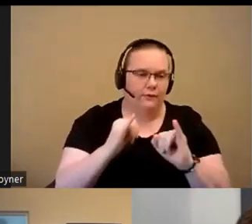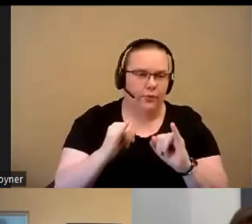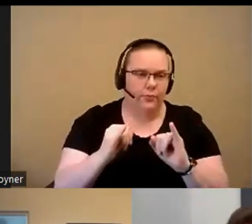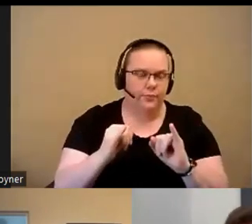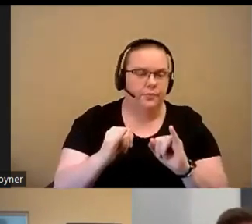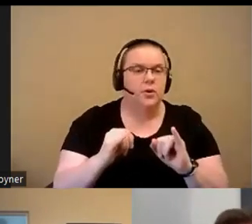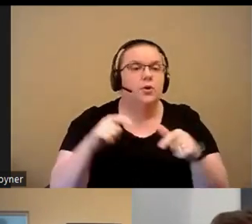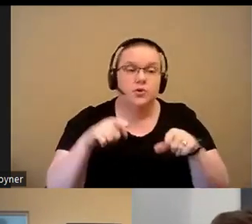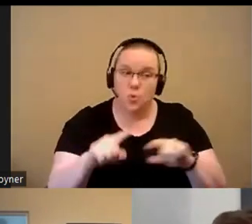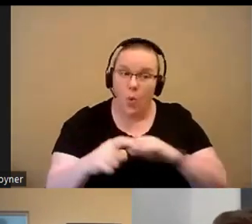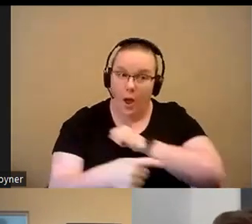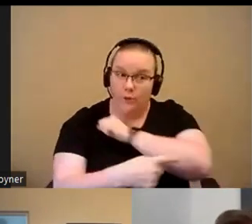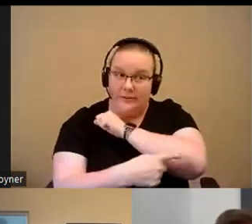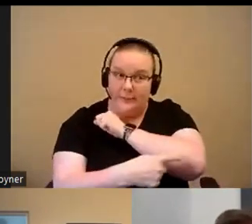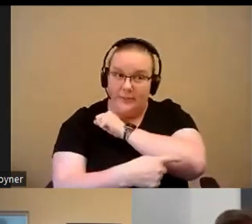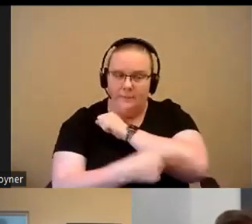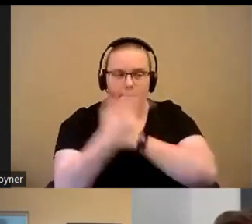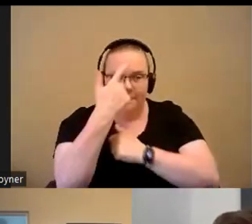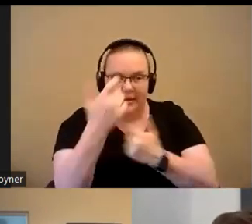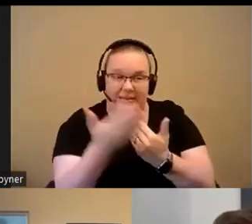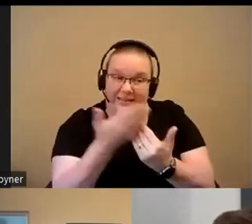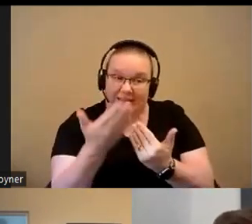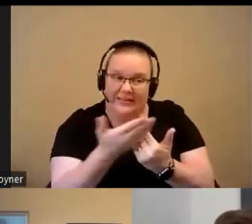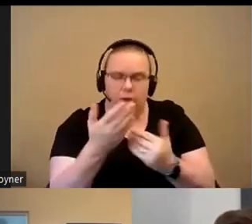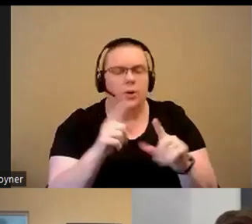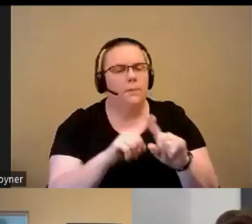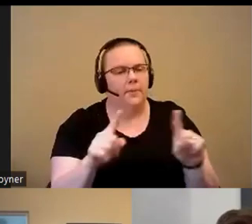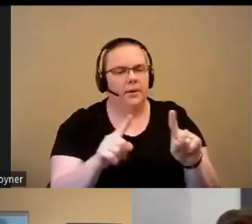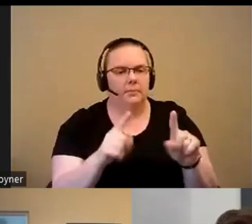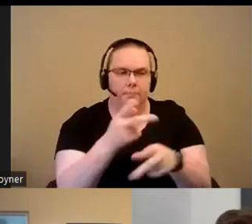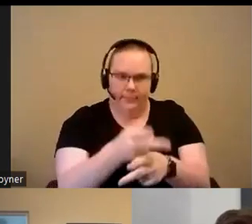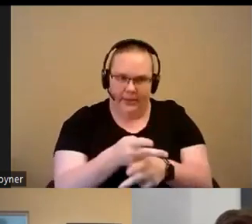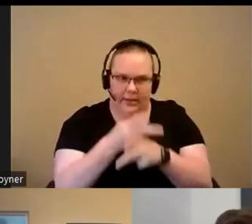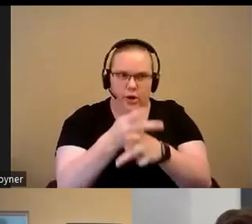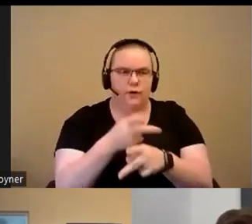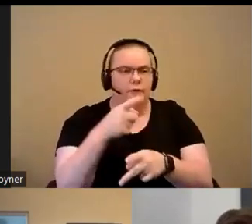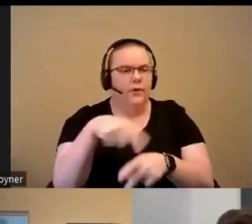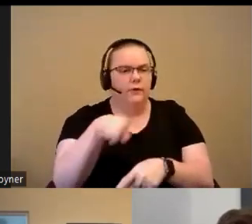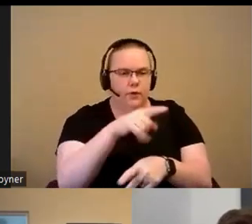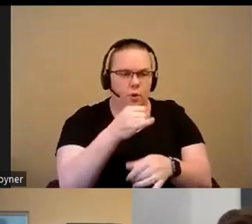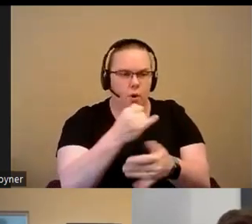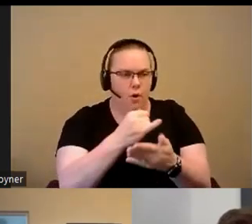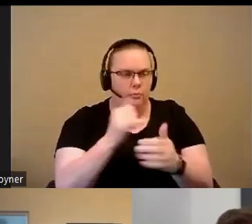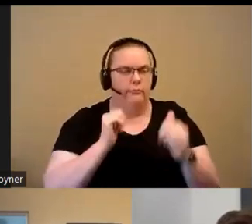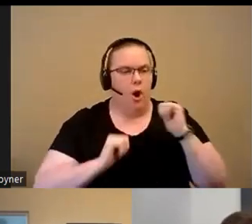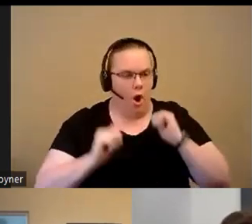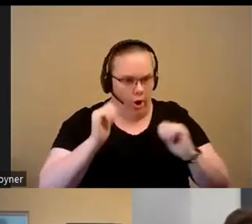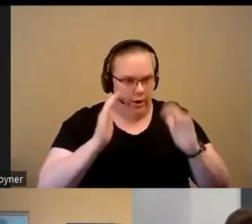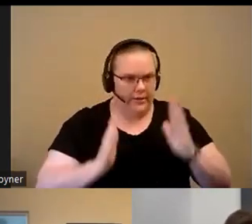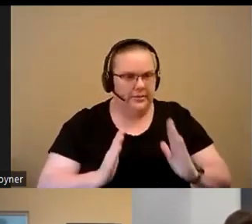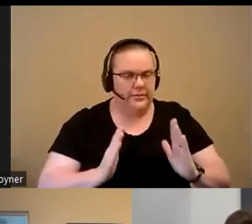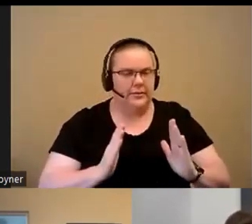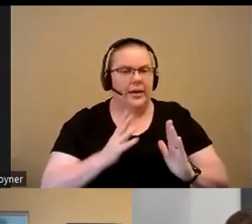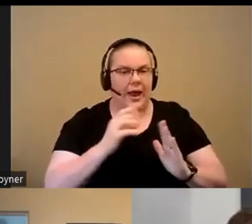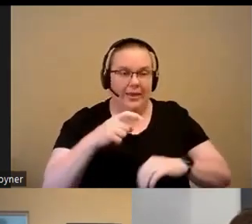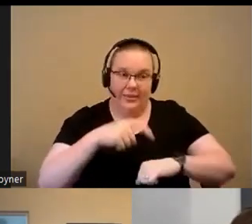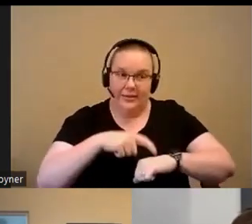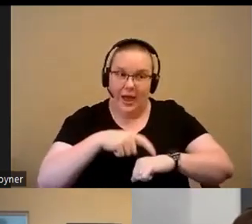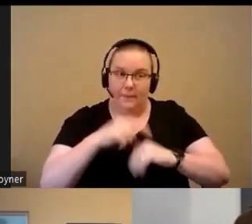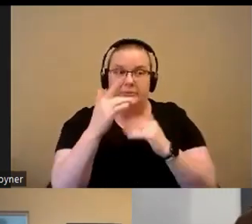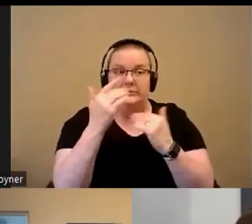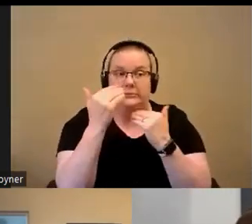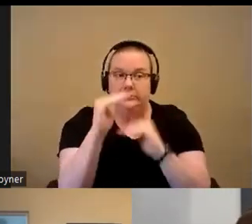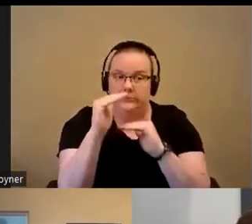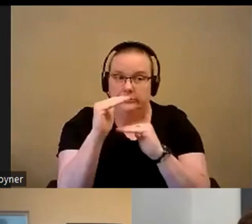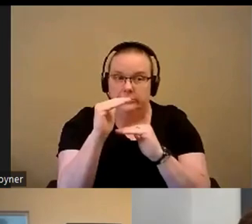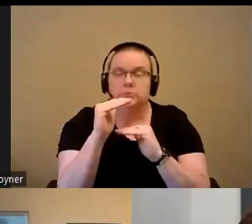While it's tempting because it's easier, be careful if your artist is if the time frame is tight, because it might